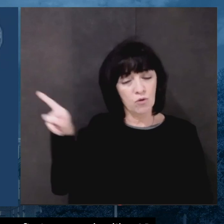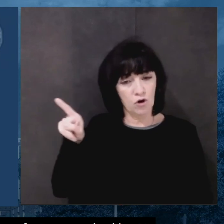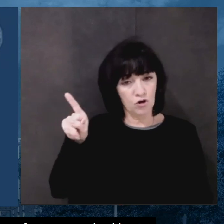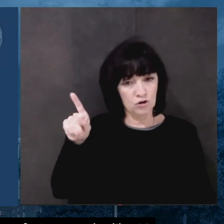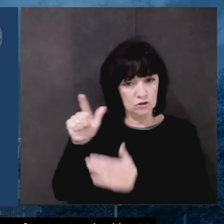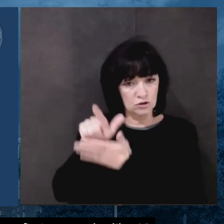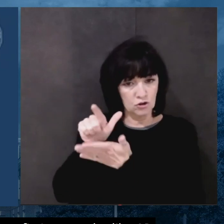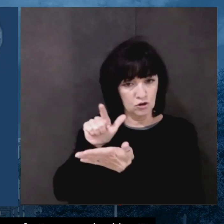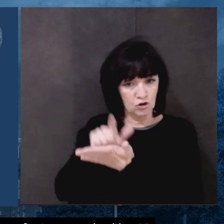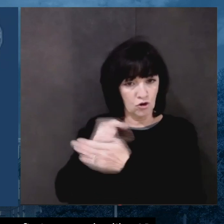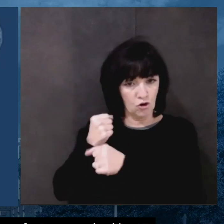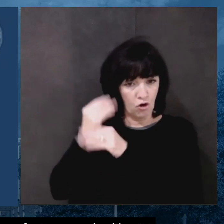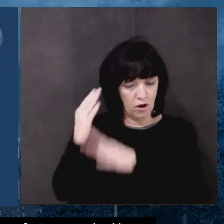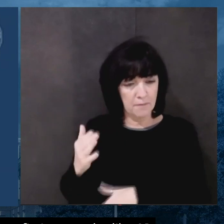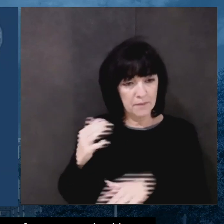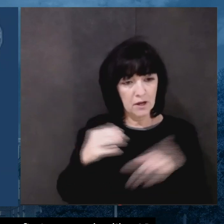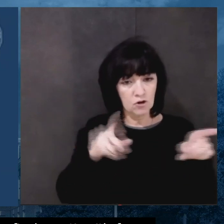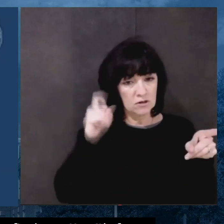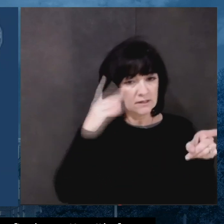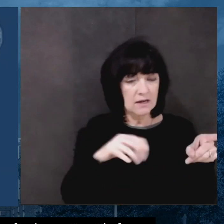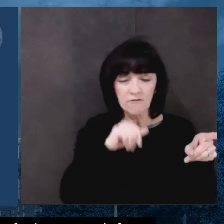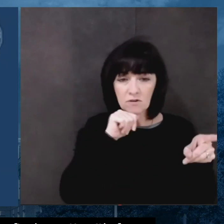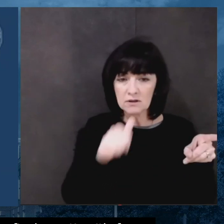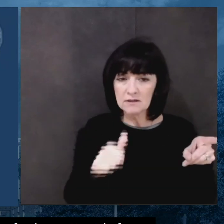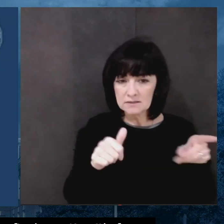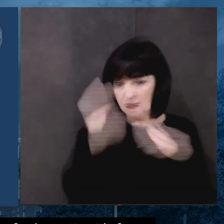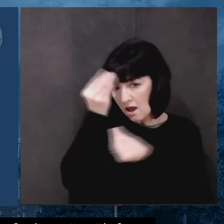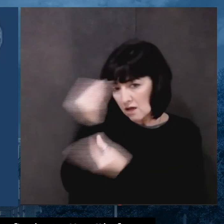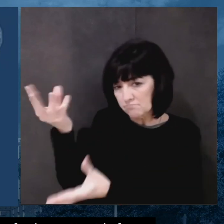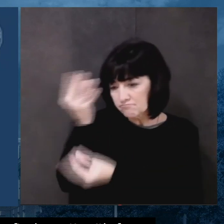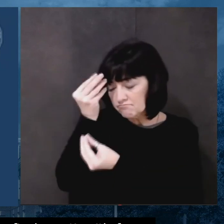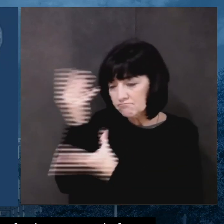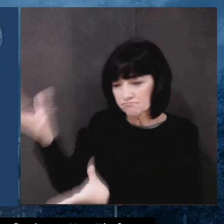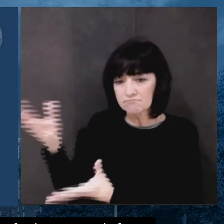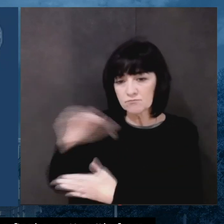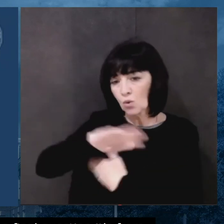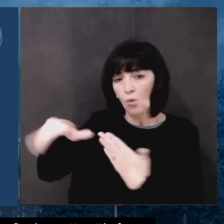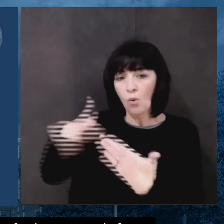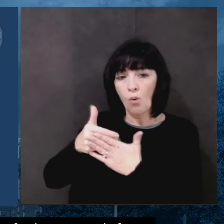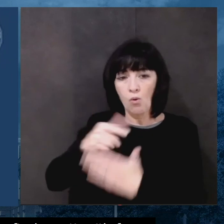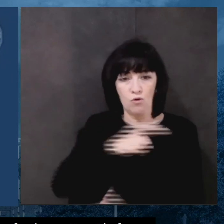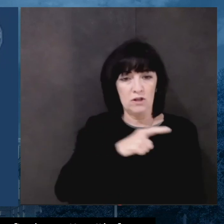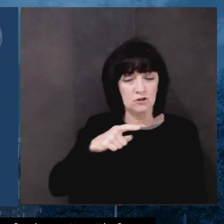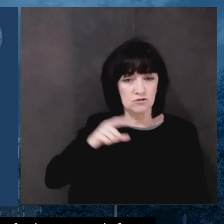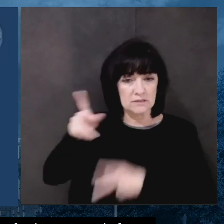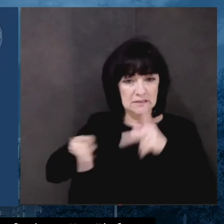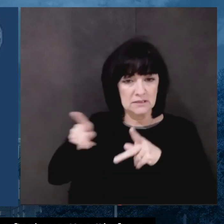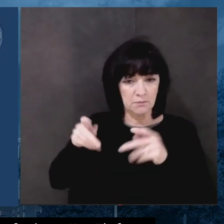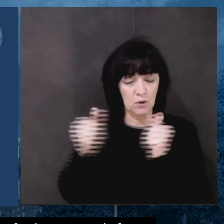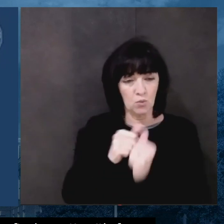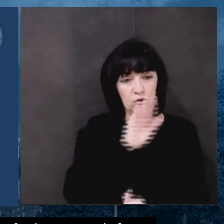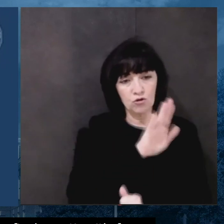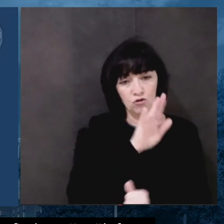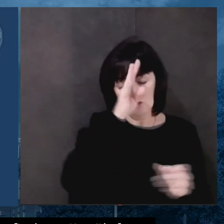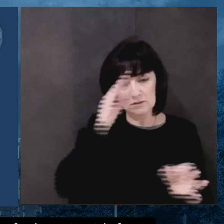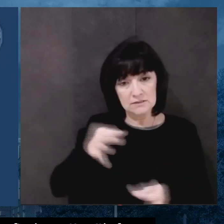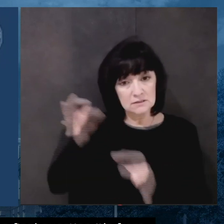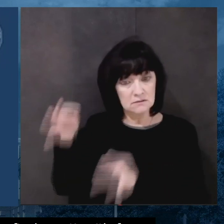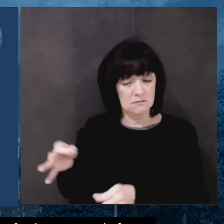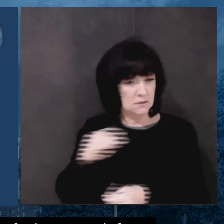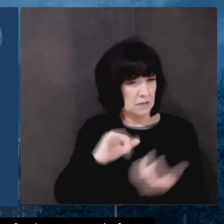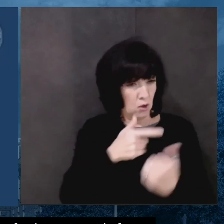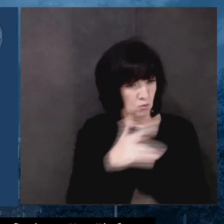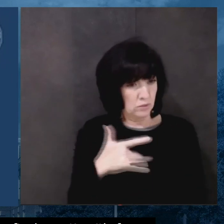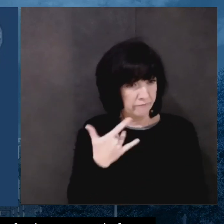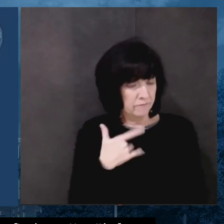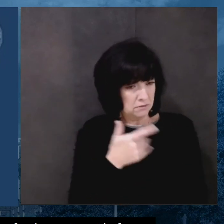not keeping the legislature in the loop with your decision-making process. Governor, what is your response to that? Do you feel lawmakers' concerns are